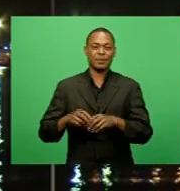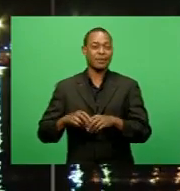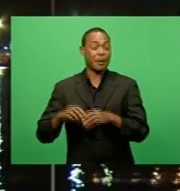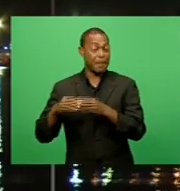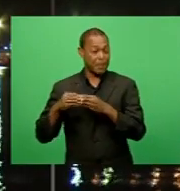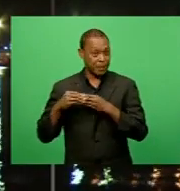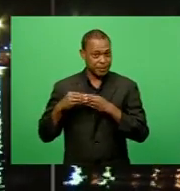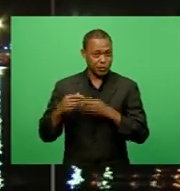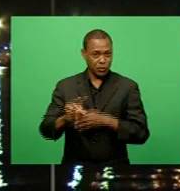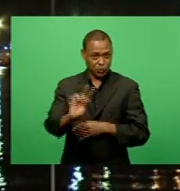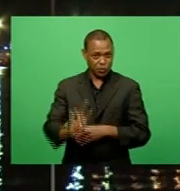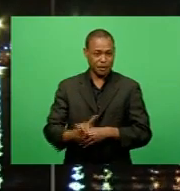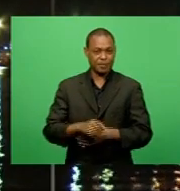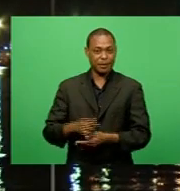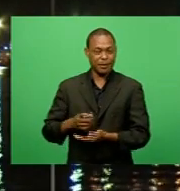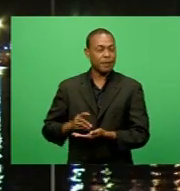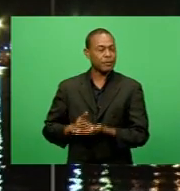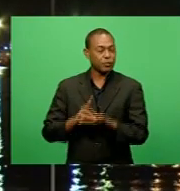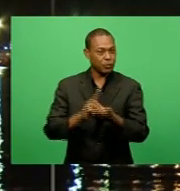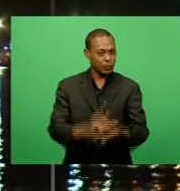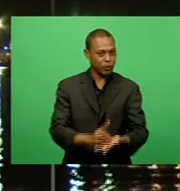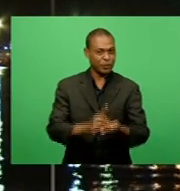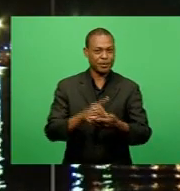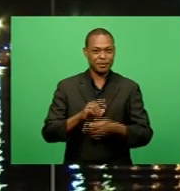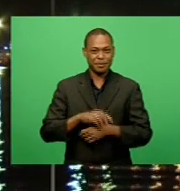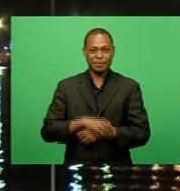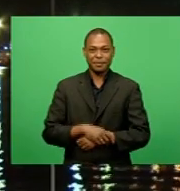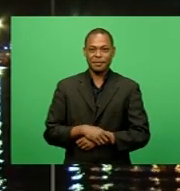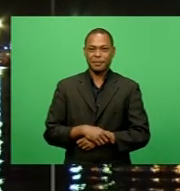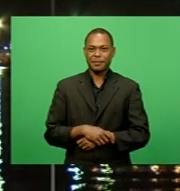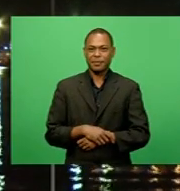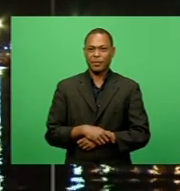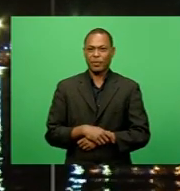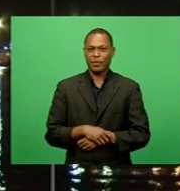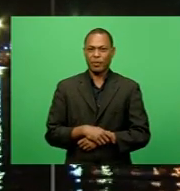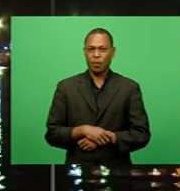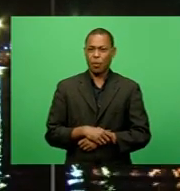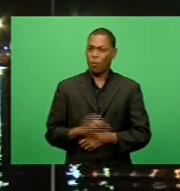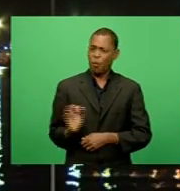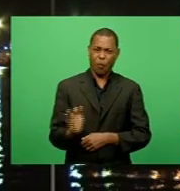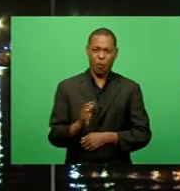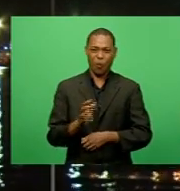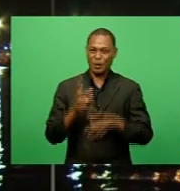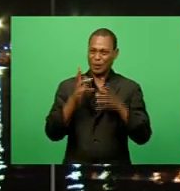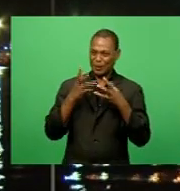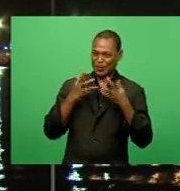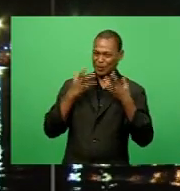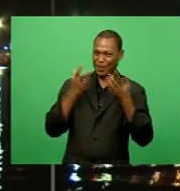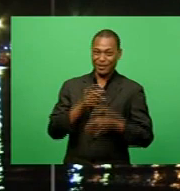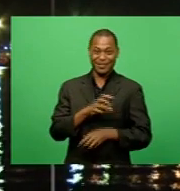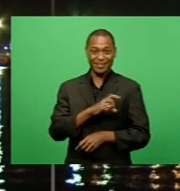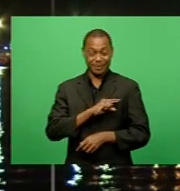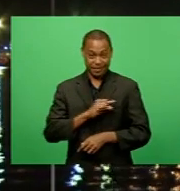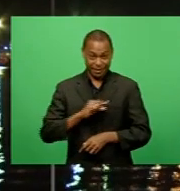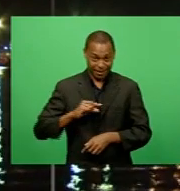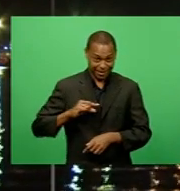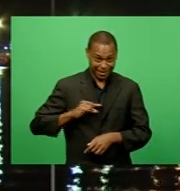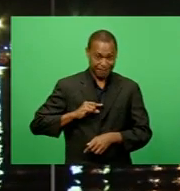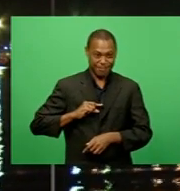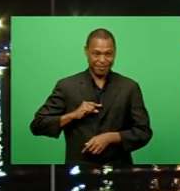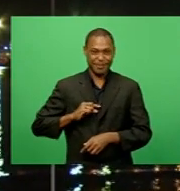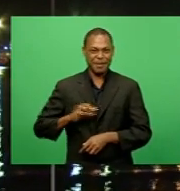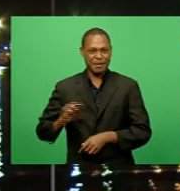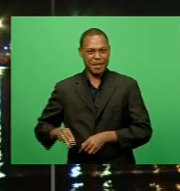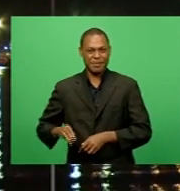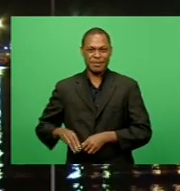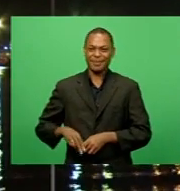in collaboration with donors. Apanisa Wangairandovu reports it was all smiles as staff and residents danced away to entertainment